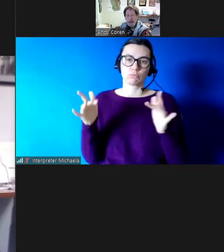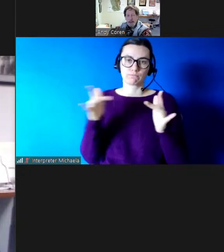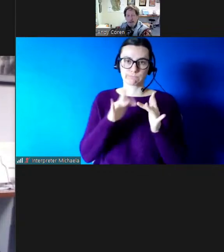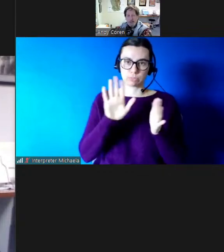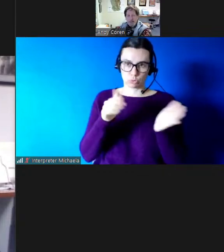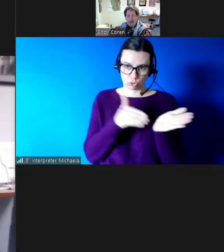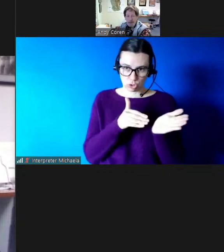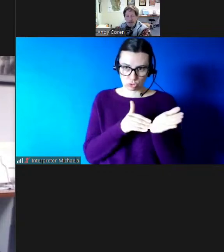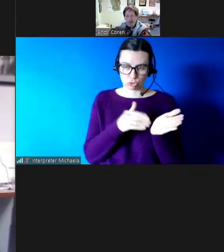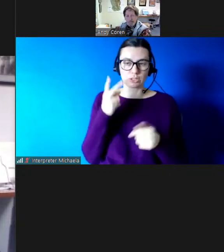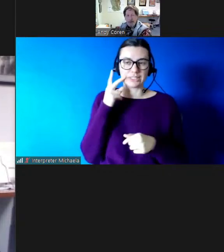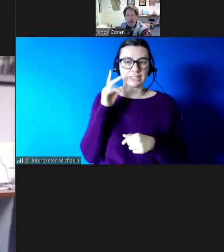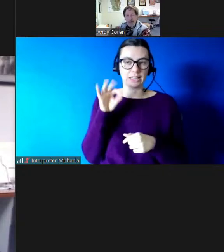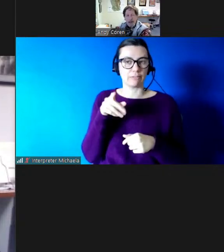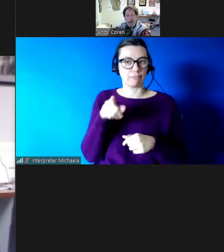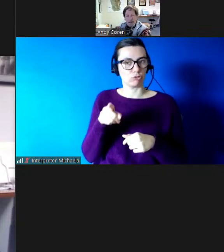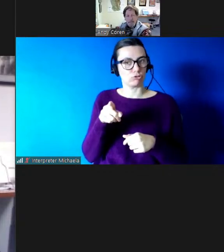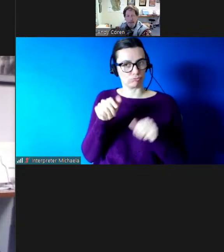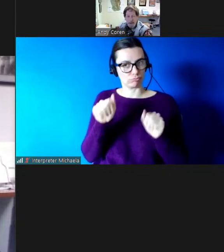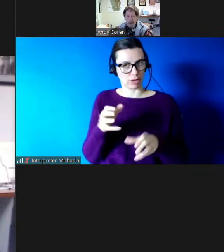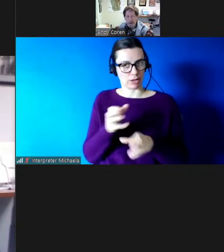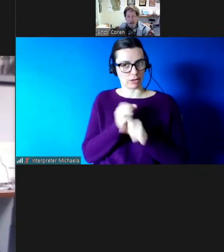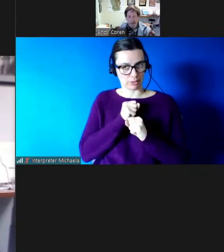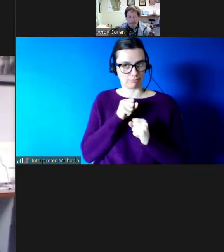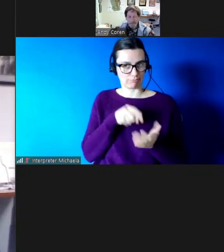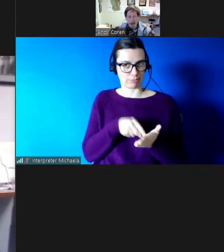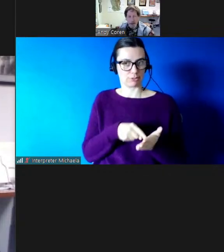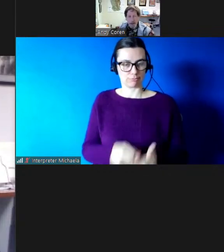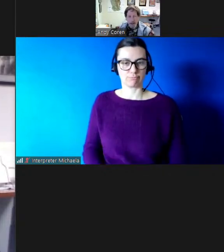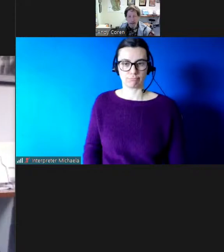if you're eligible for this.